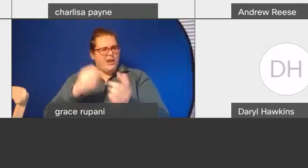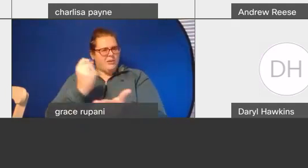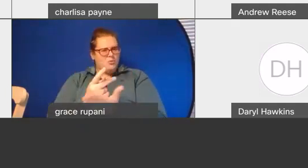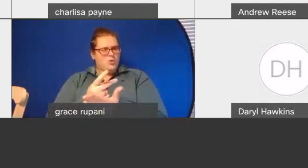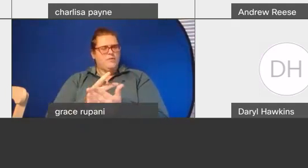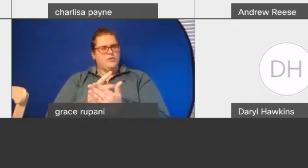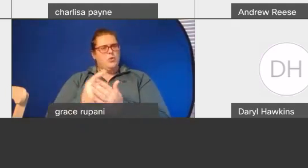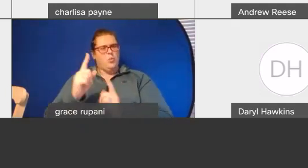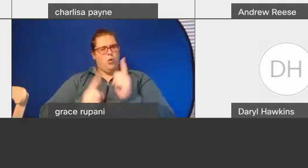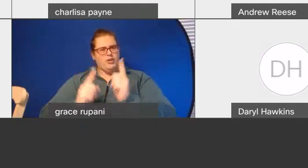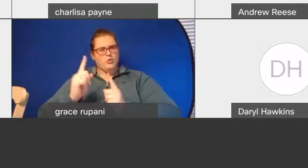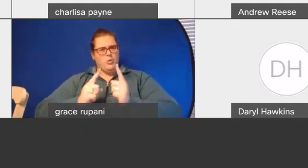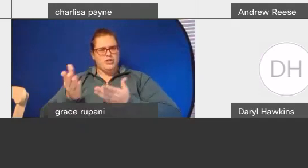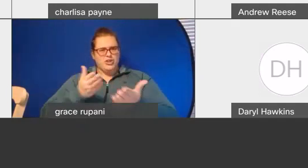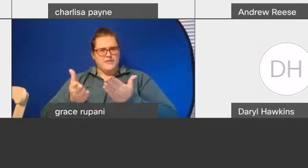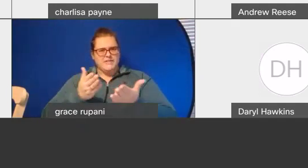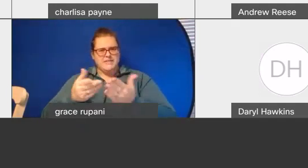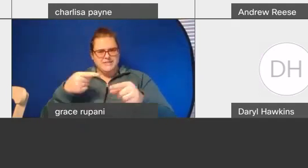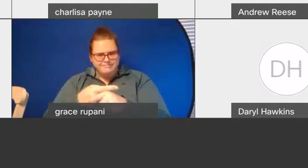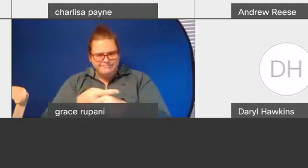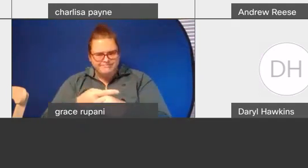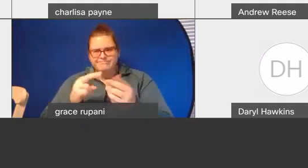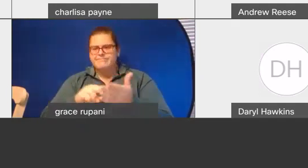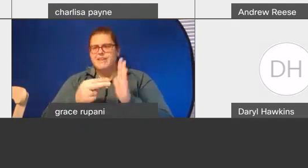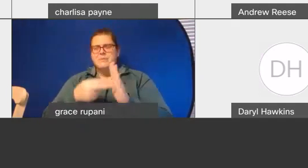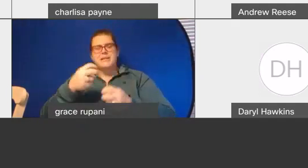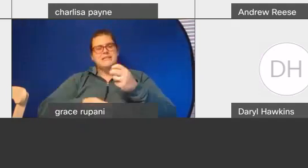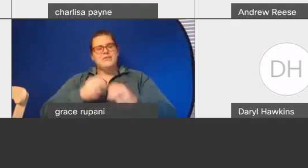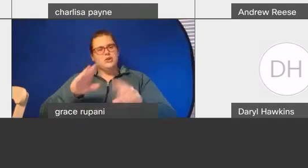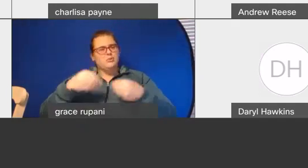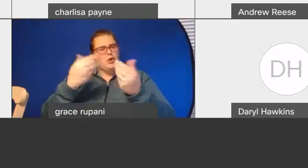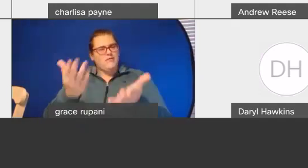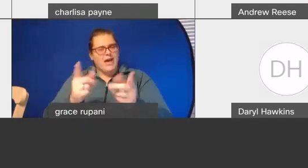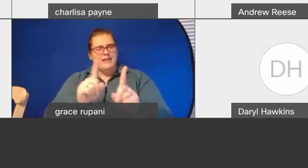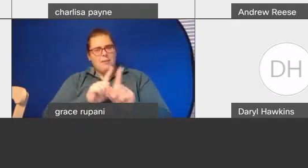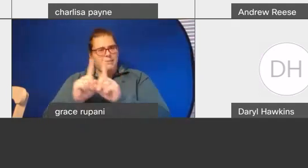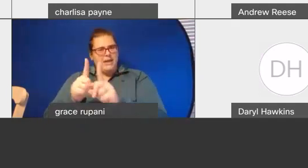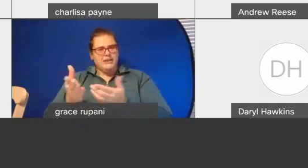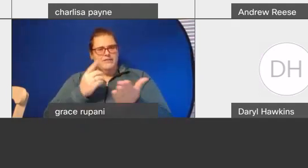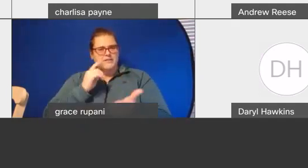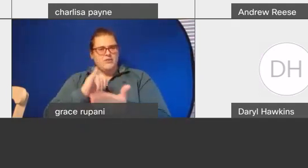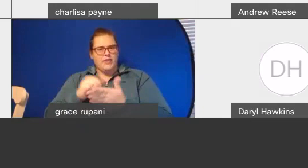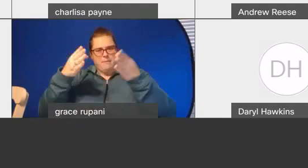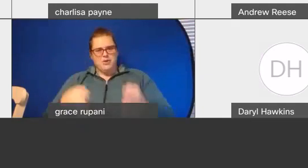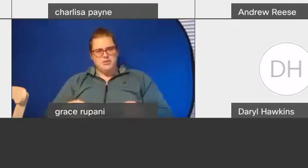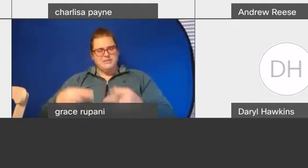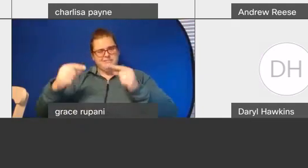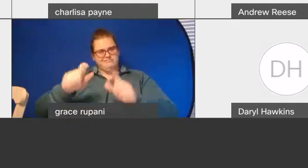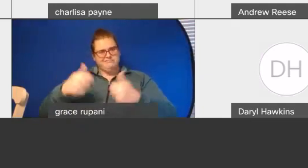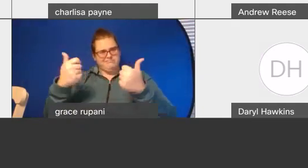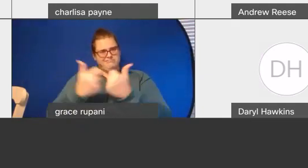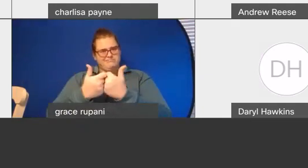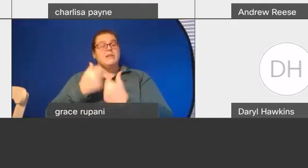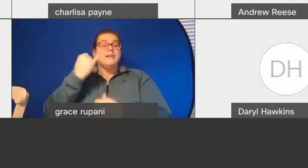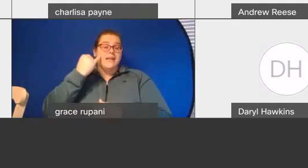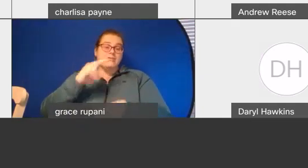and therefore this becomes difficult to provide companion services to this person, especially in natural homes.